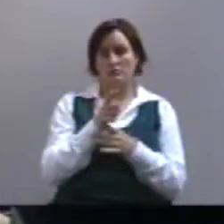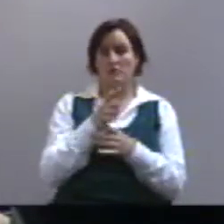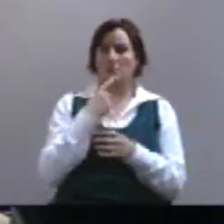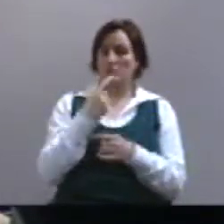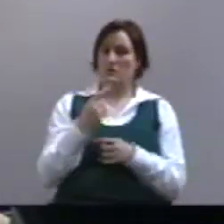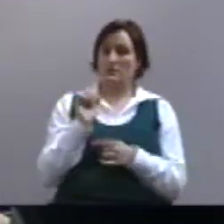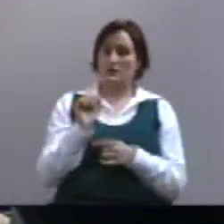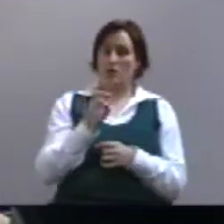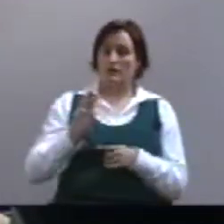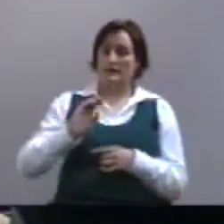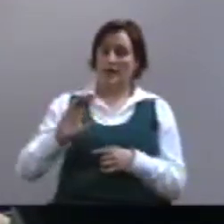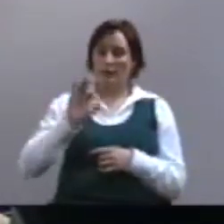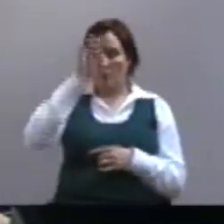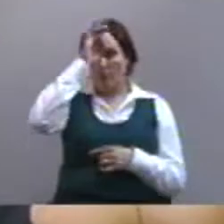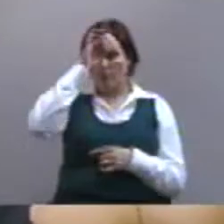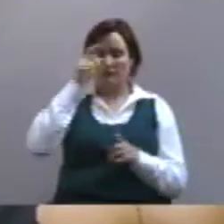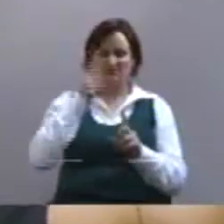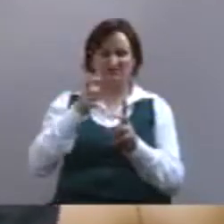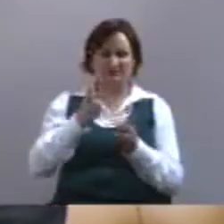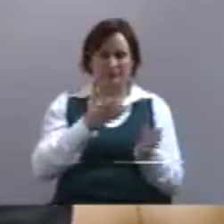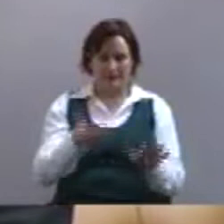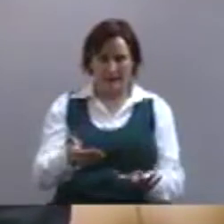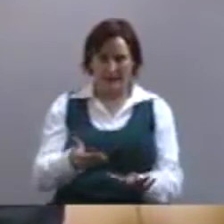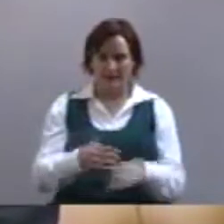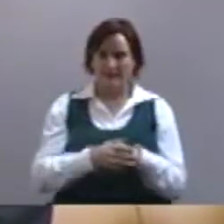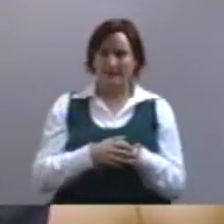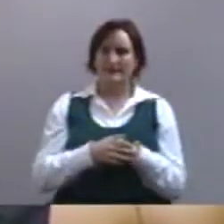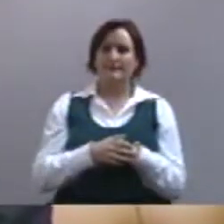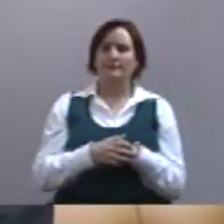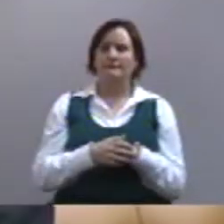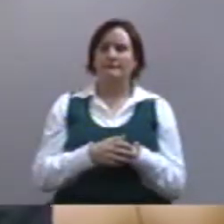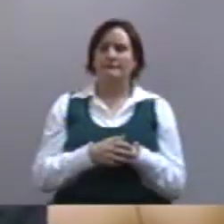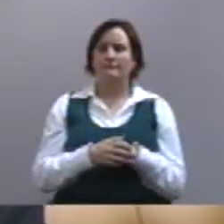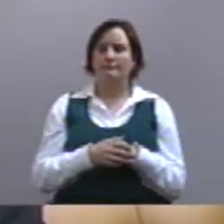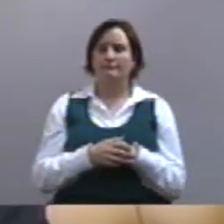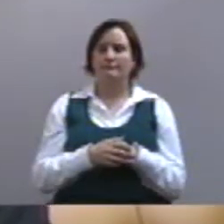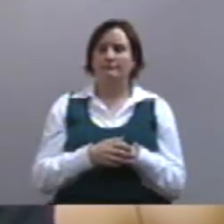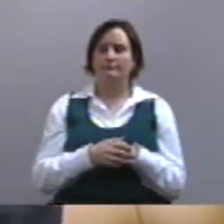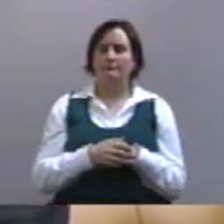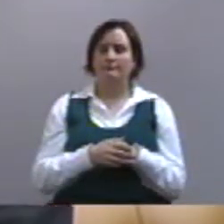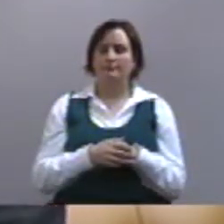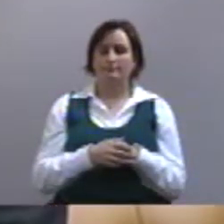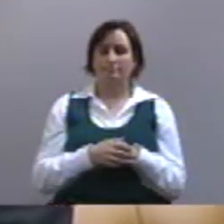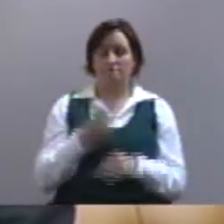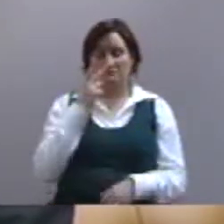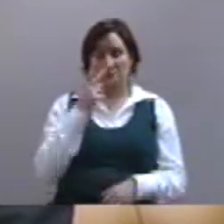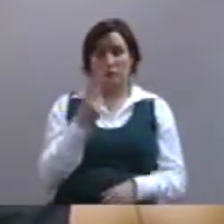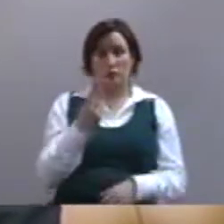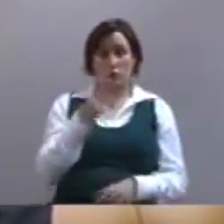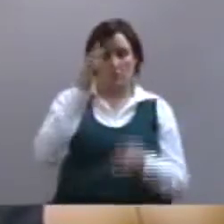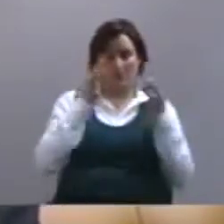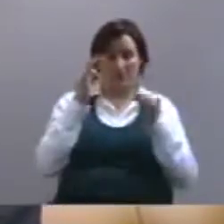Western Cape have highlighted a growing tension between two political parties, that is the